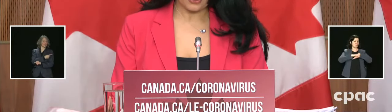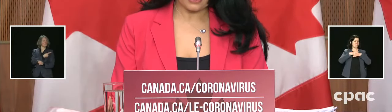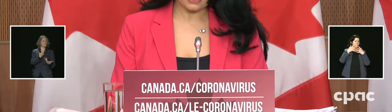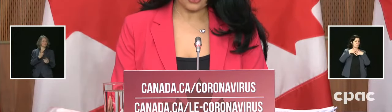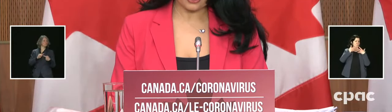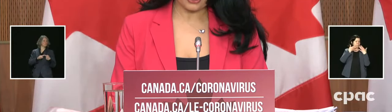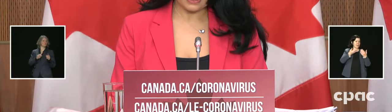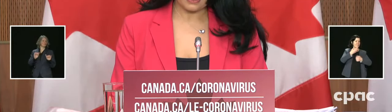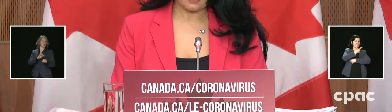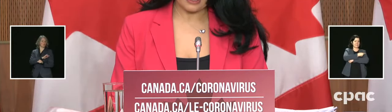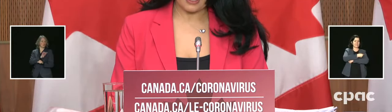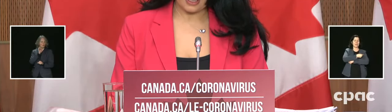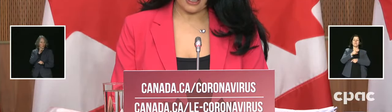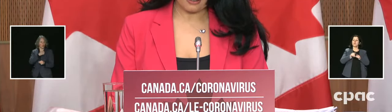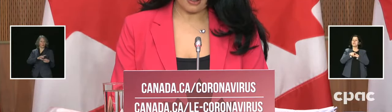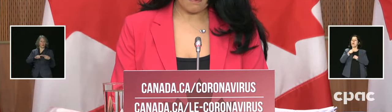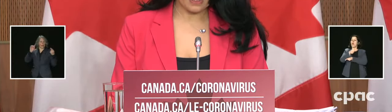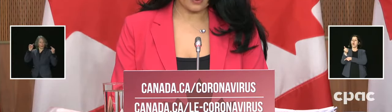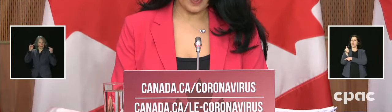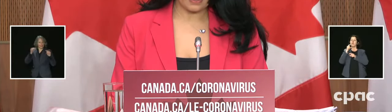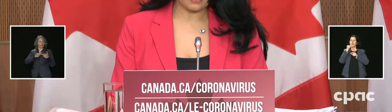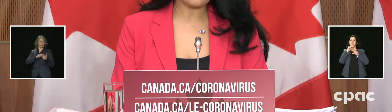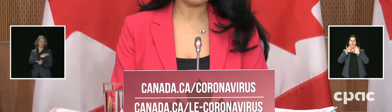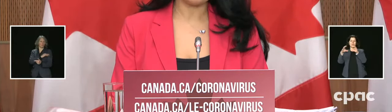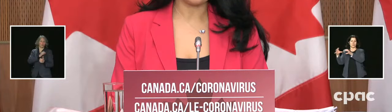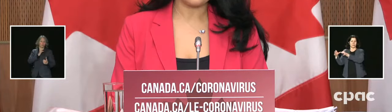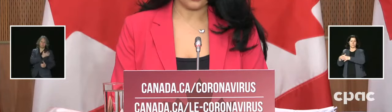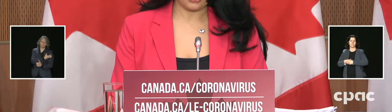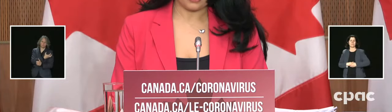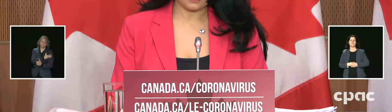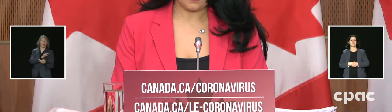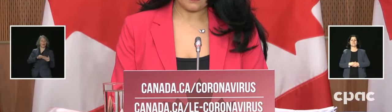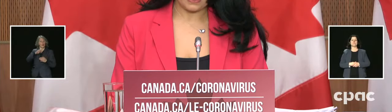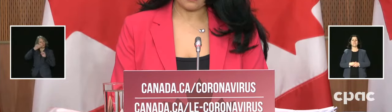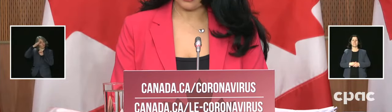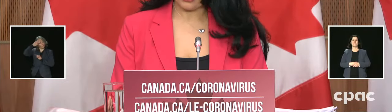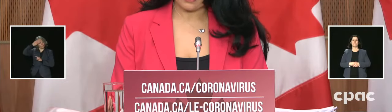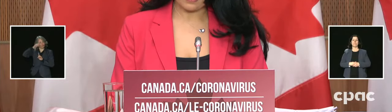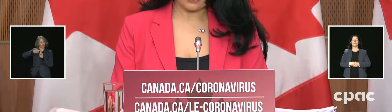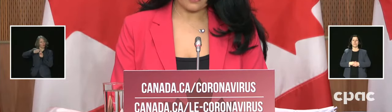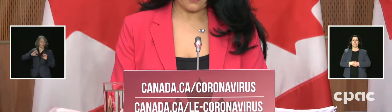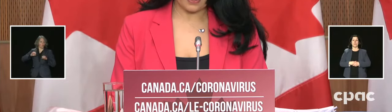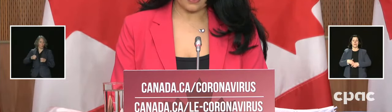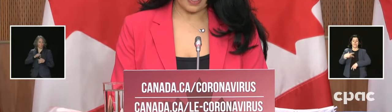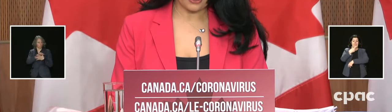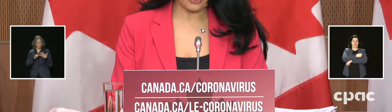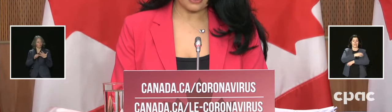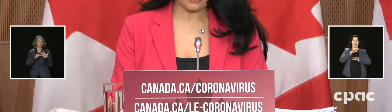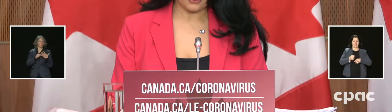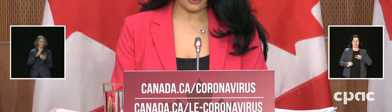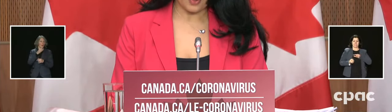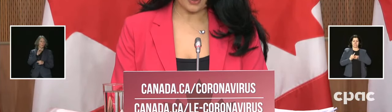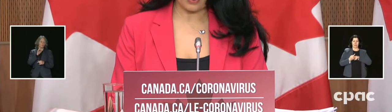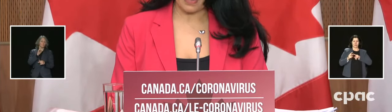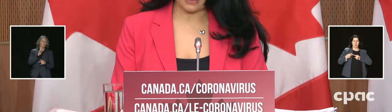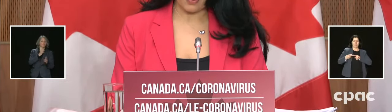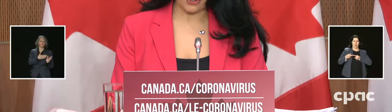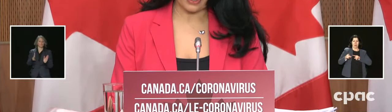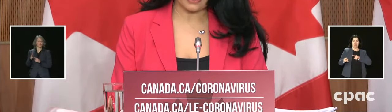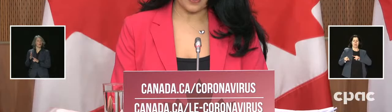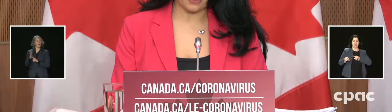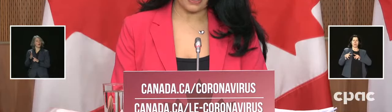and tenderness at the injection site, headache, muscle pain, fever, and chills. The majority of adverse reactions in clinical trials were